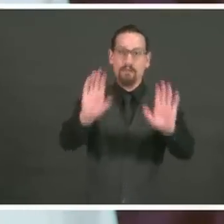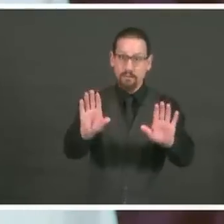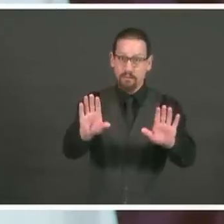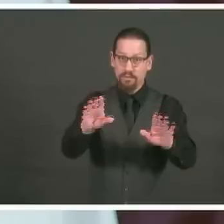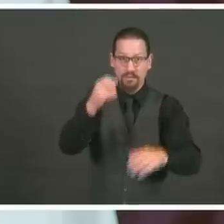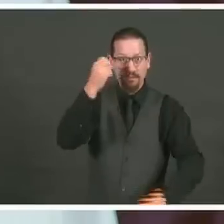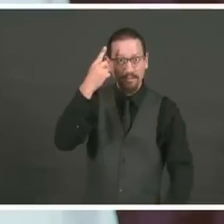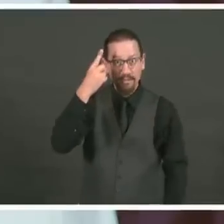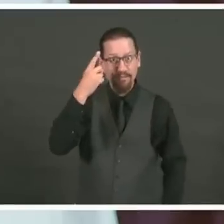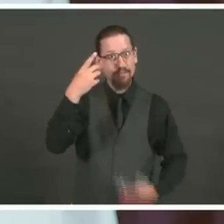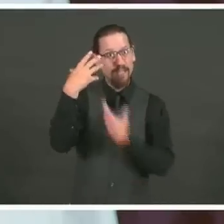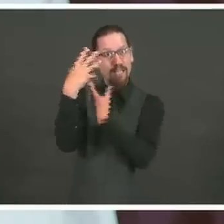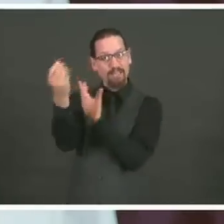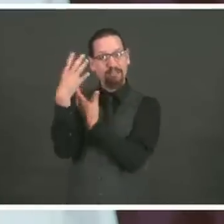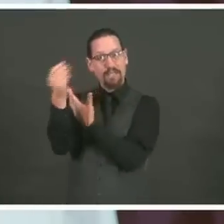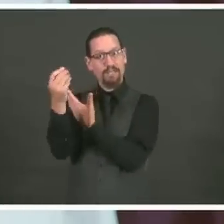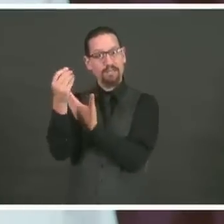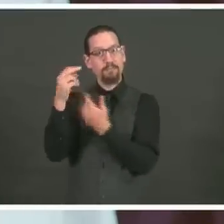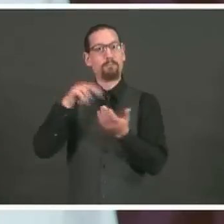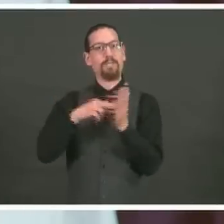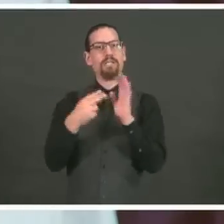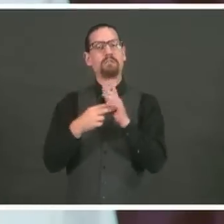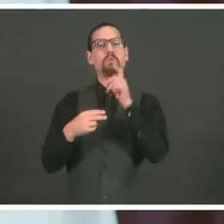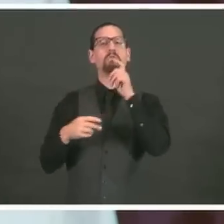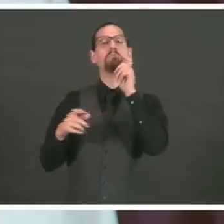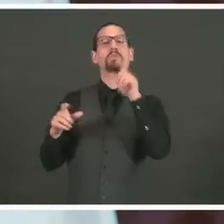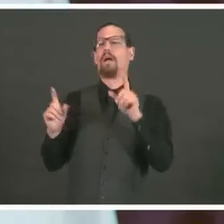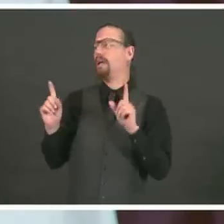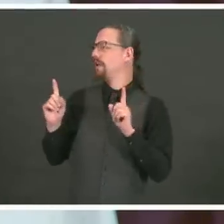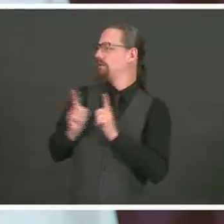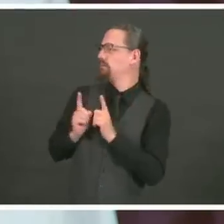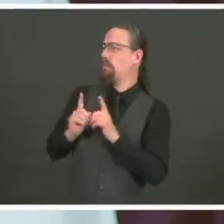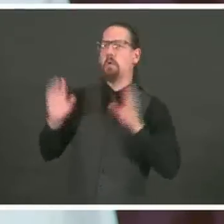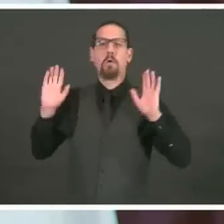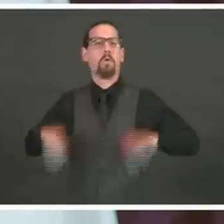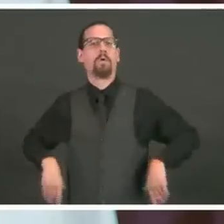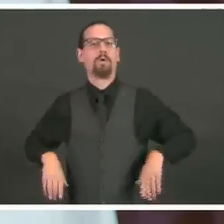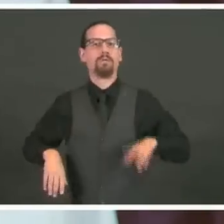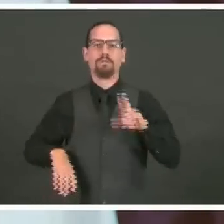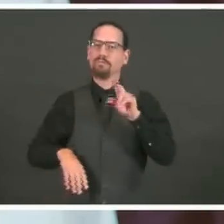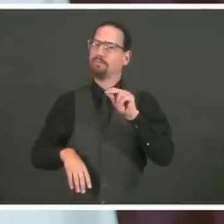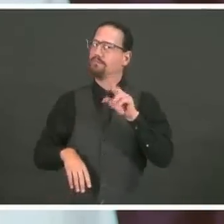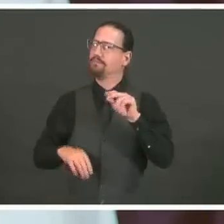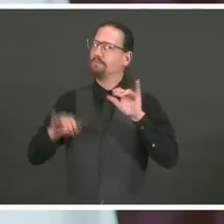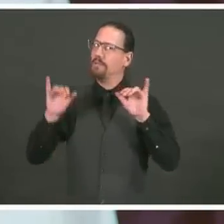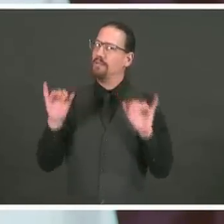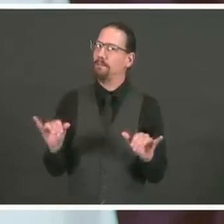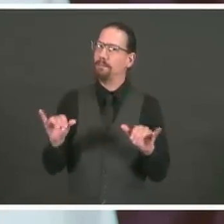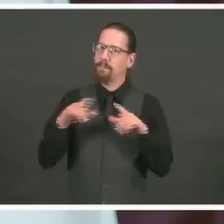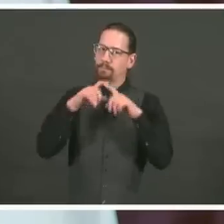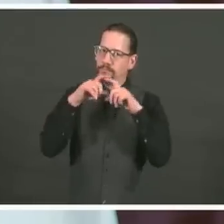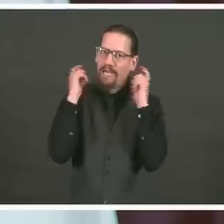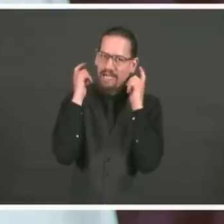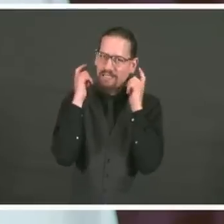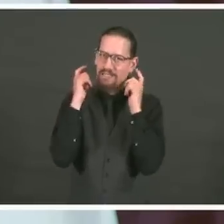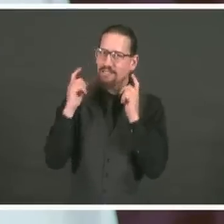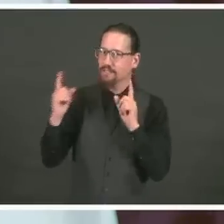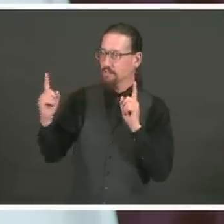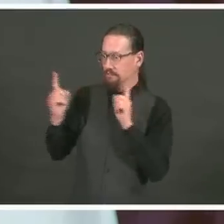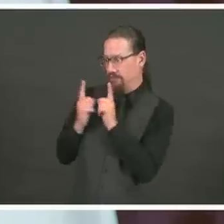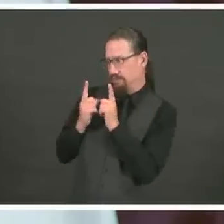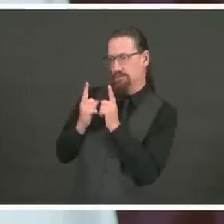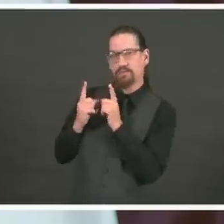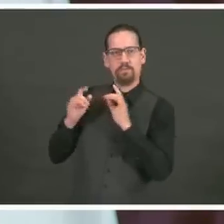can't be 6 feet apart from folks, you do have to wear your mask. The same rules apply, but still we know it is